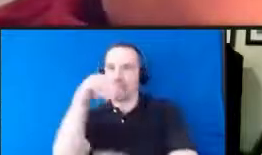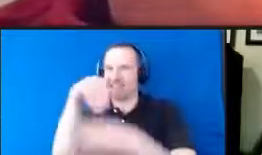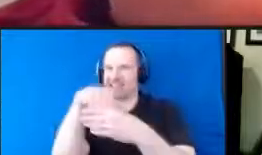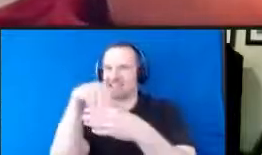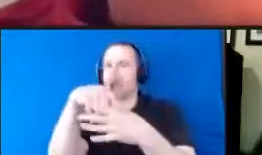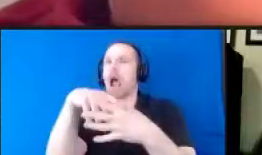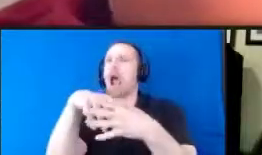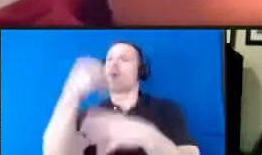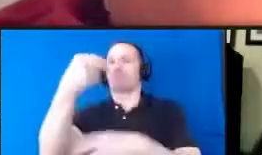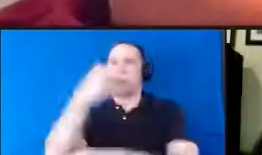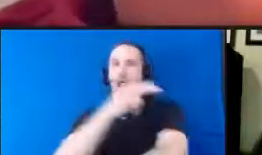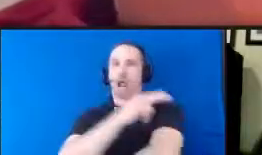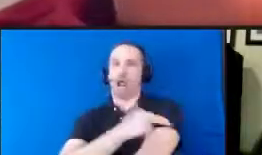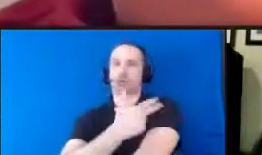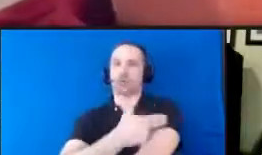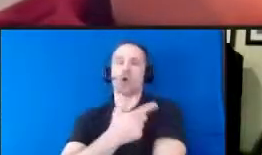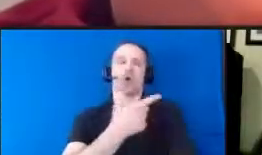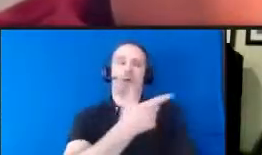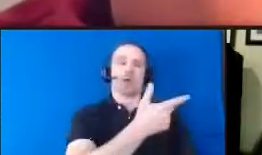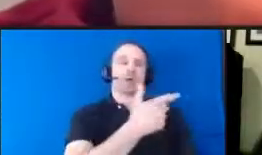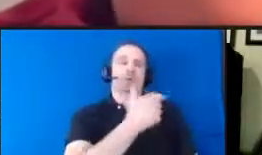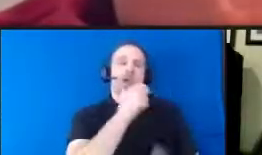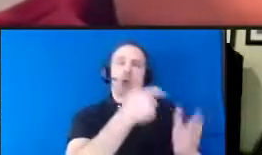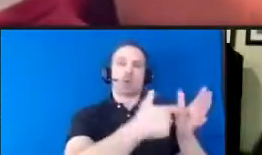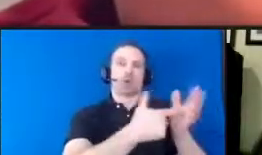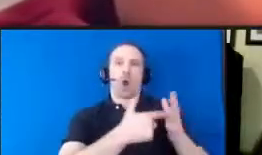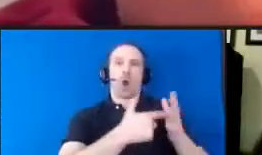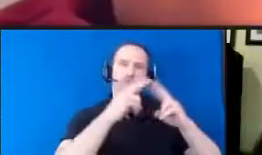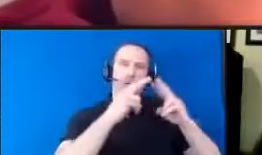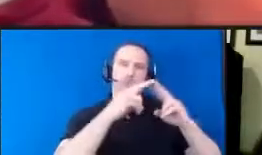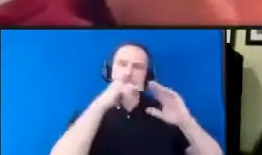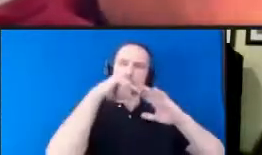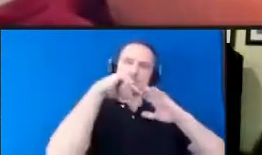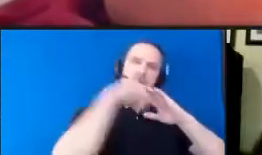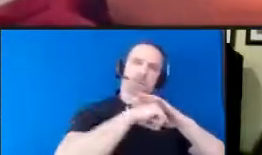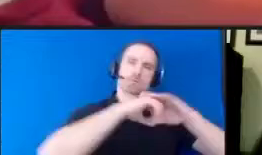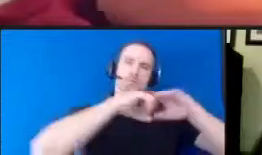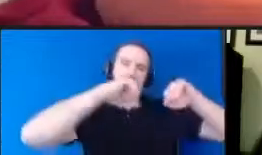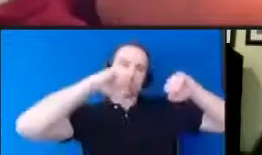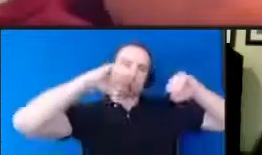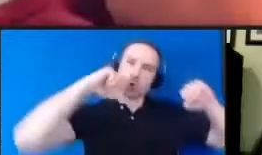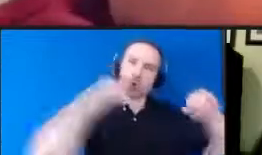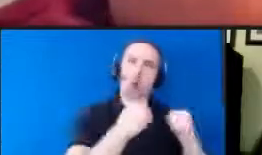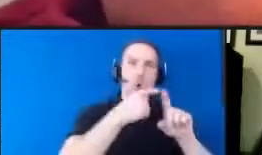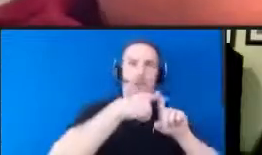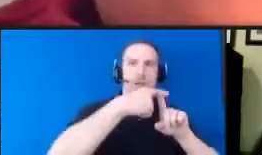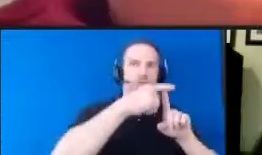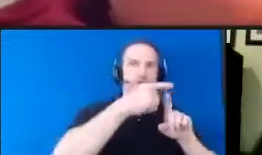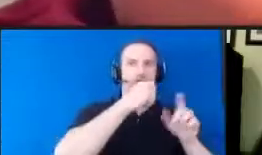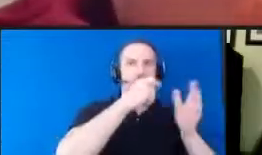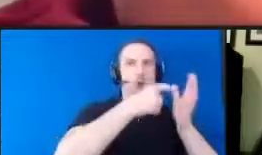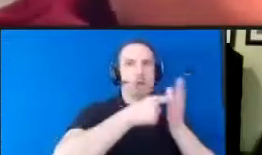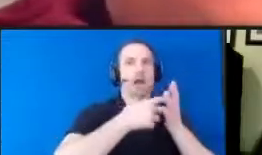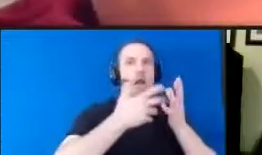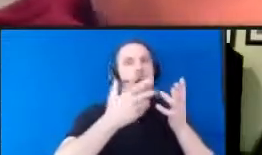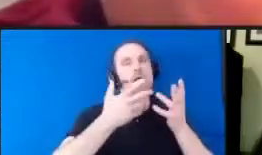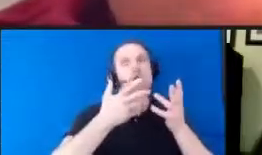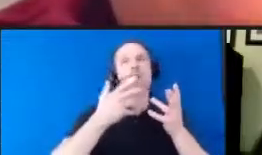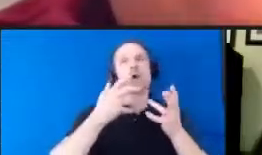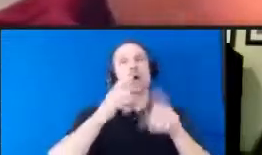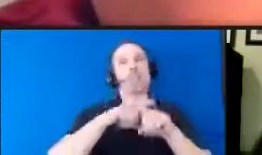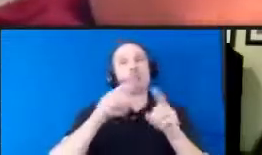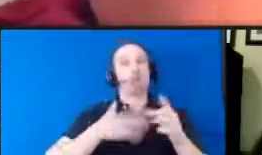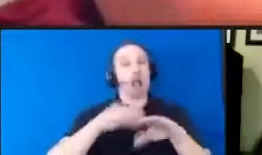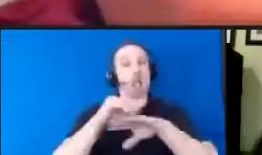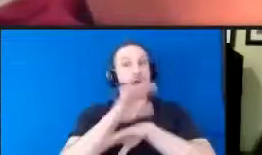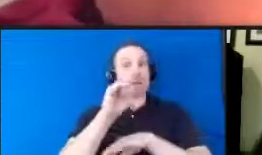you don't have to freeze it at super, super cold temperatures. My advice is, if you're offered a vaccine, get it. I have